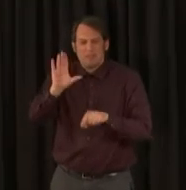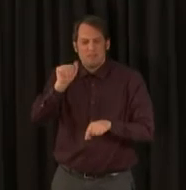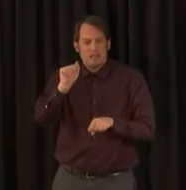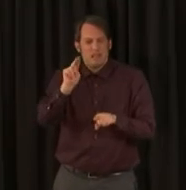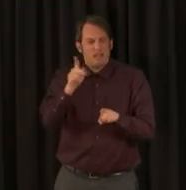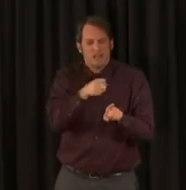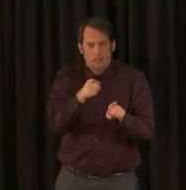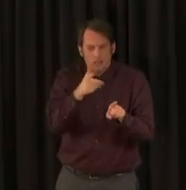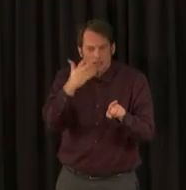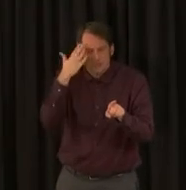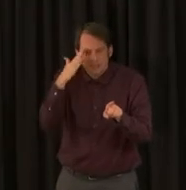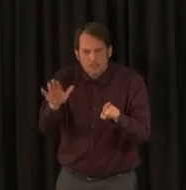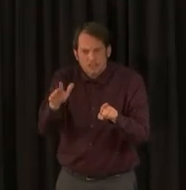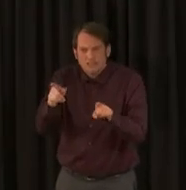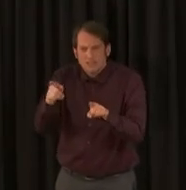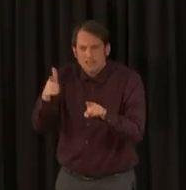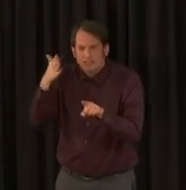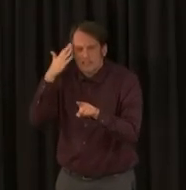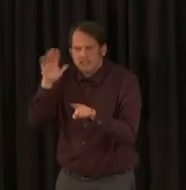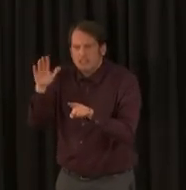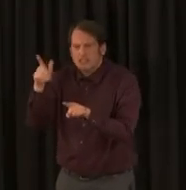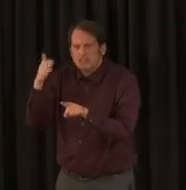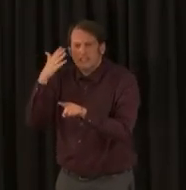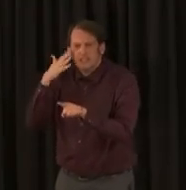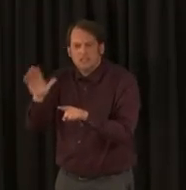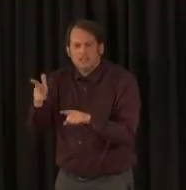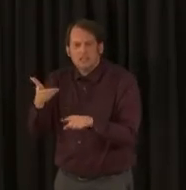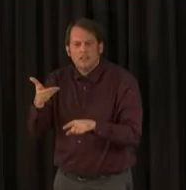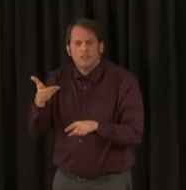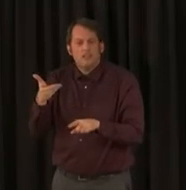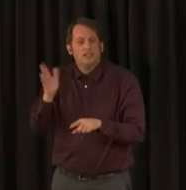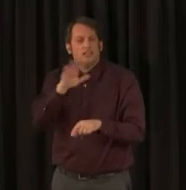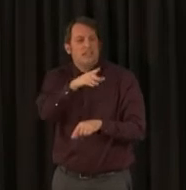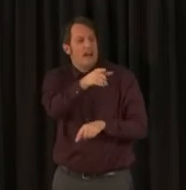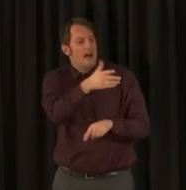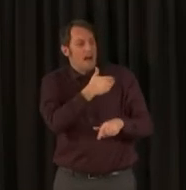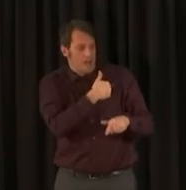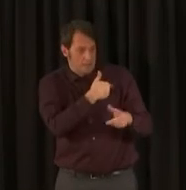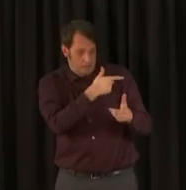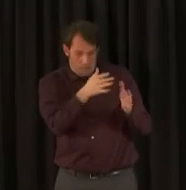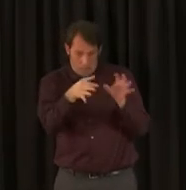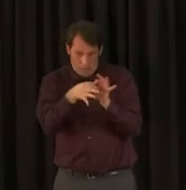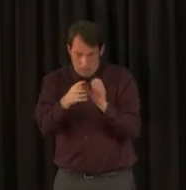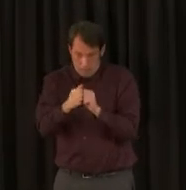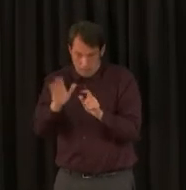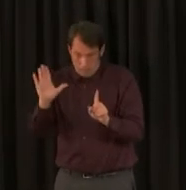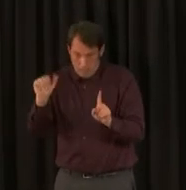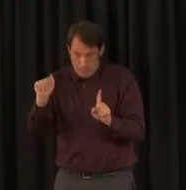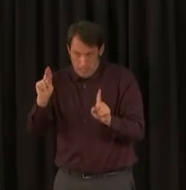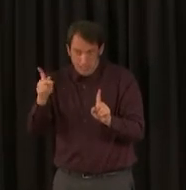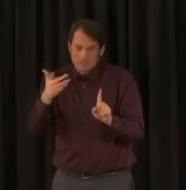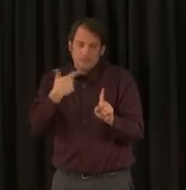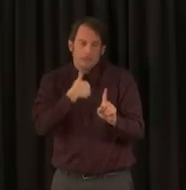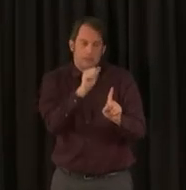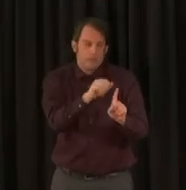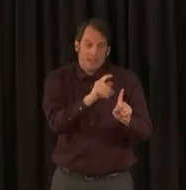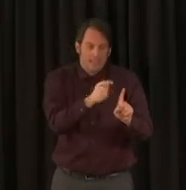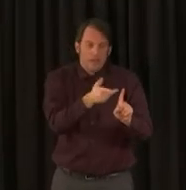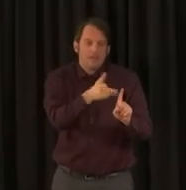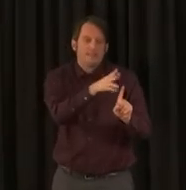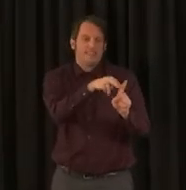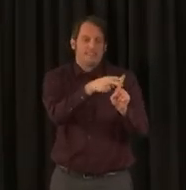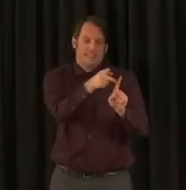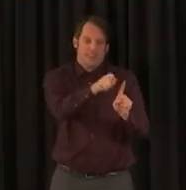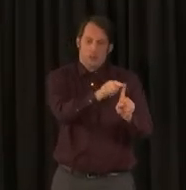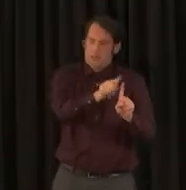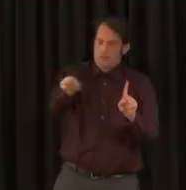had a relationship with a bank, we should approach them. Well, that word relationship is very vague because